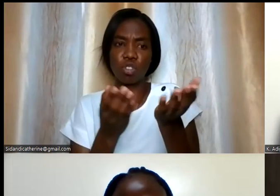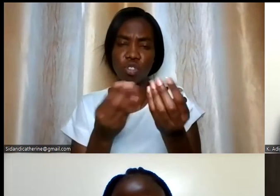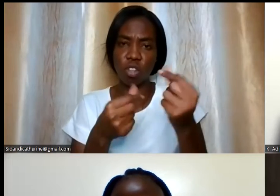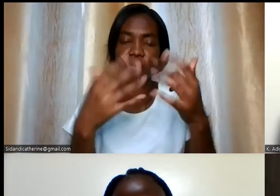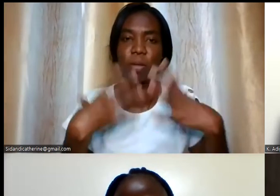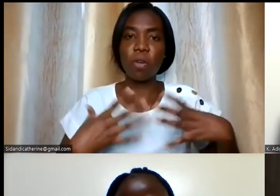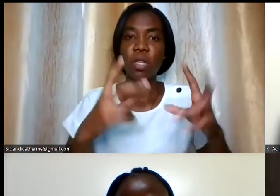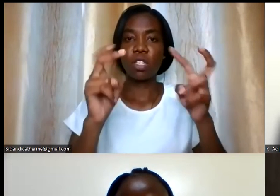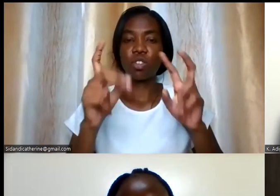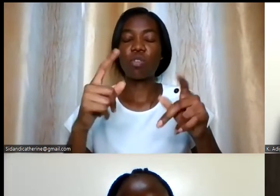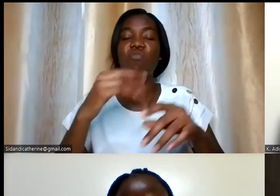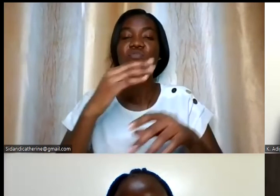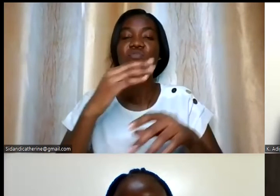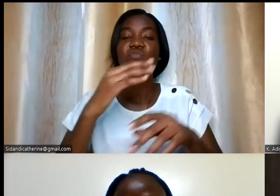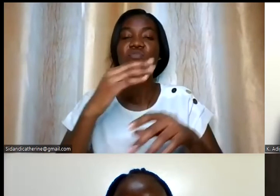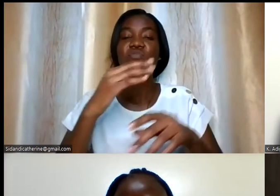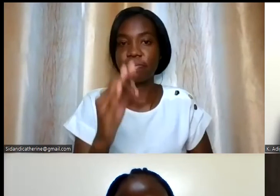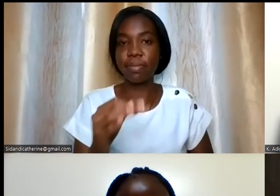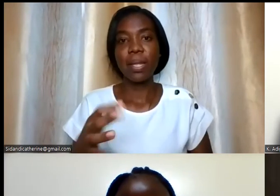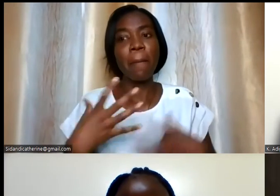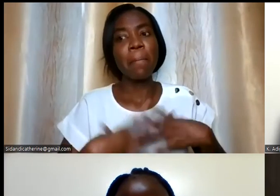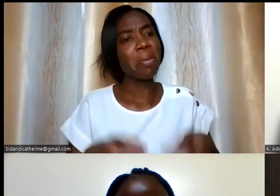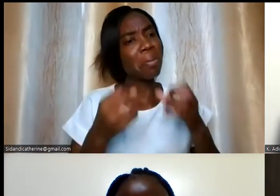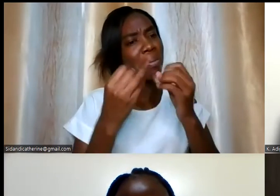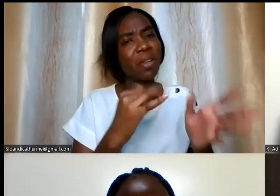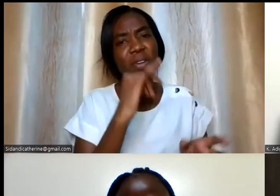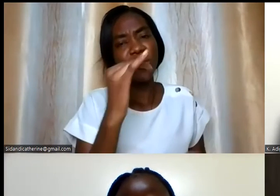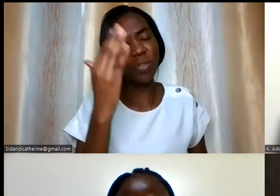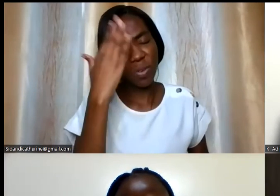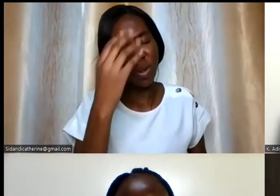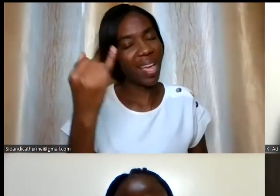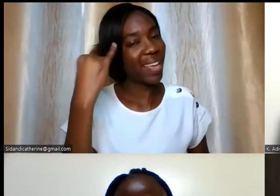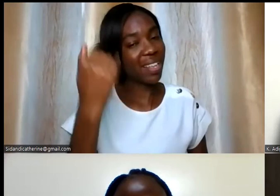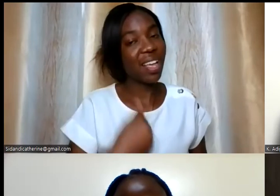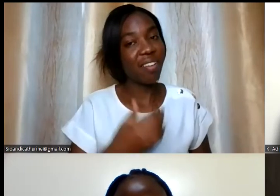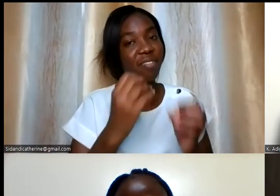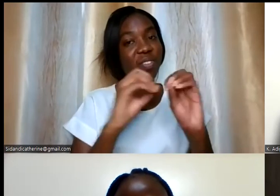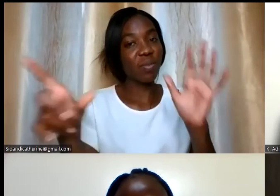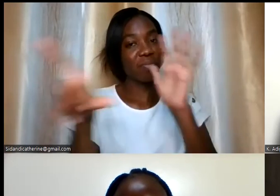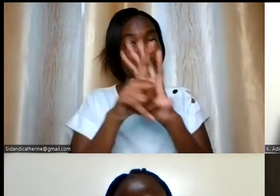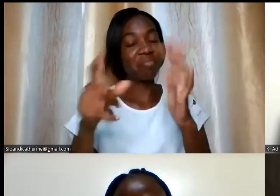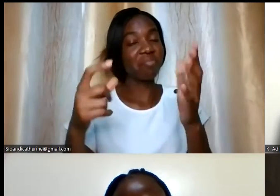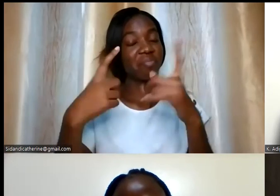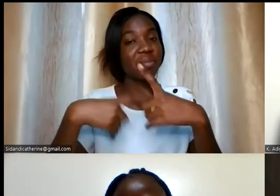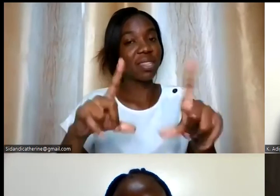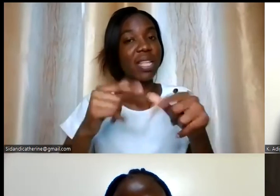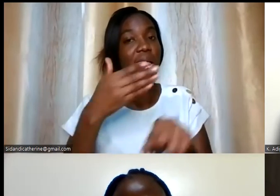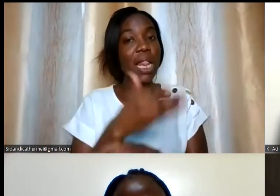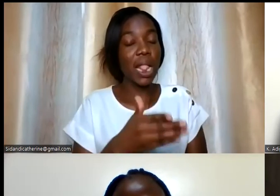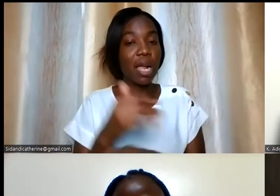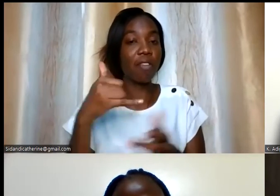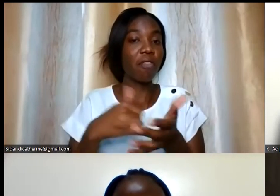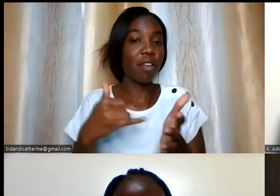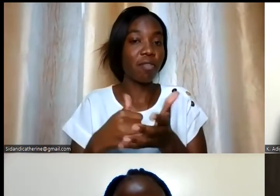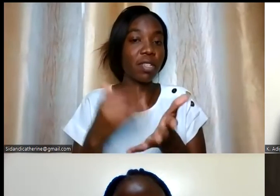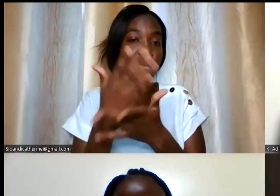forward, most of those people have no idea the legal implications that are involved in some of the decisions